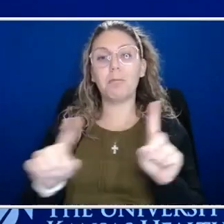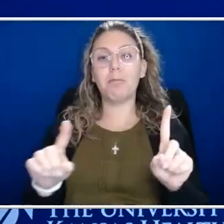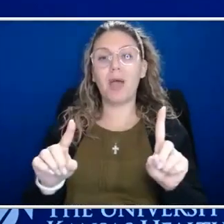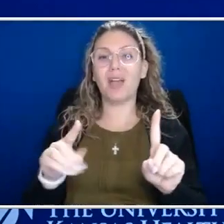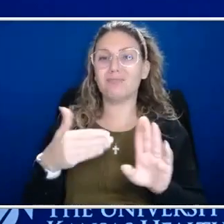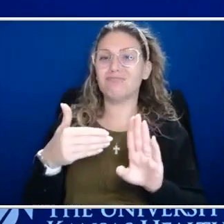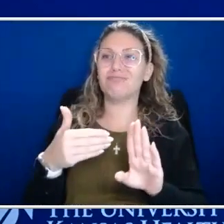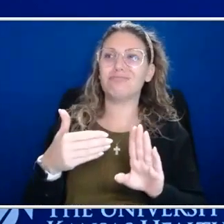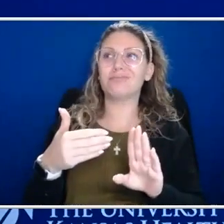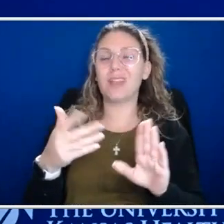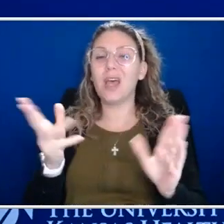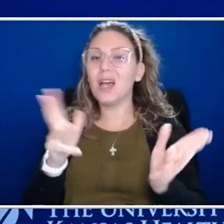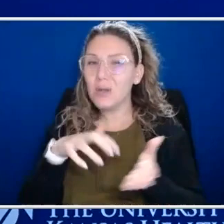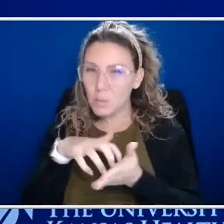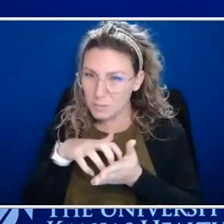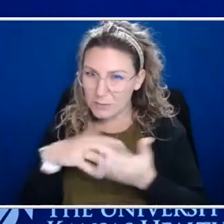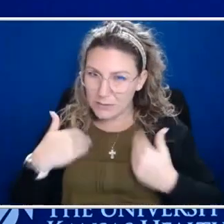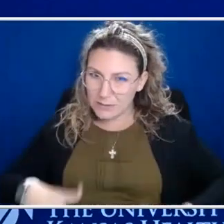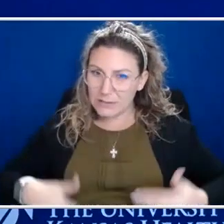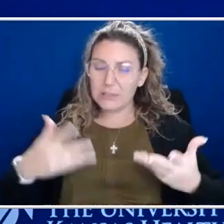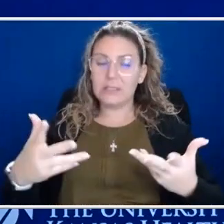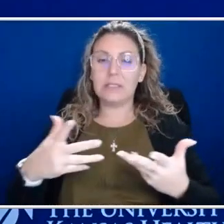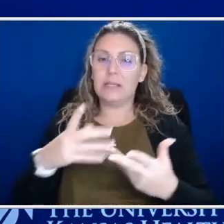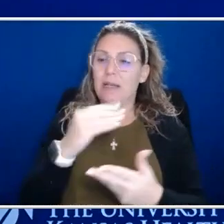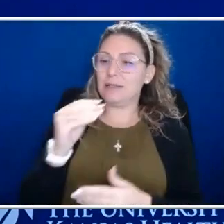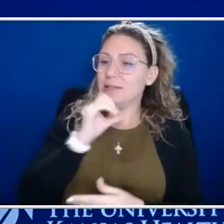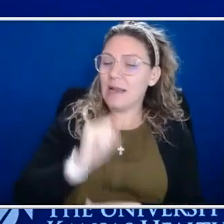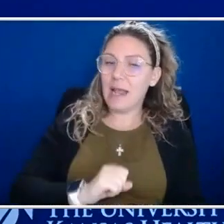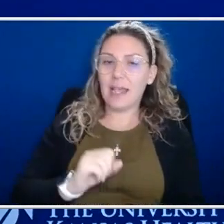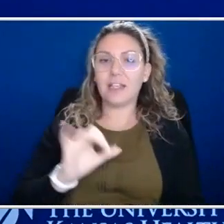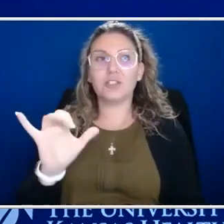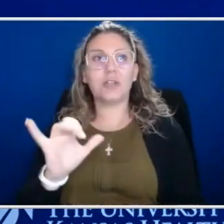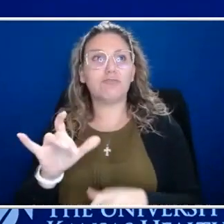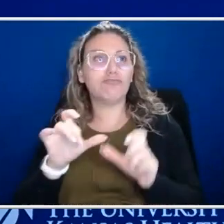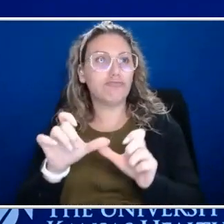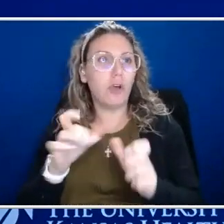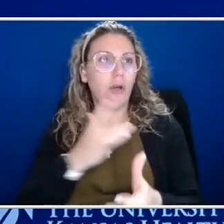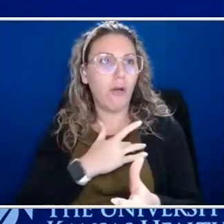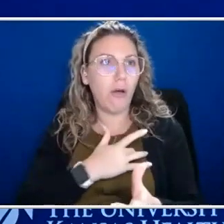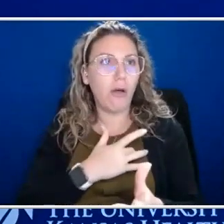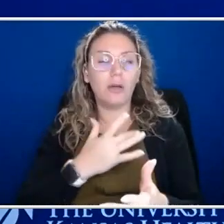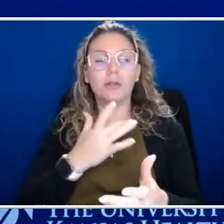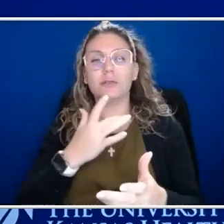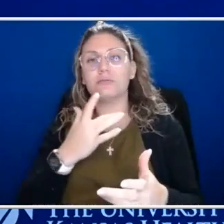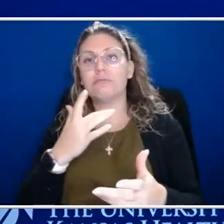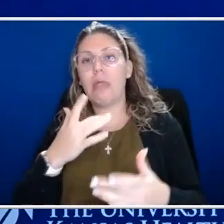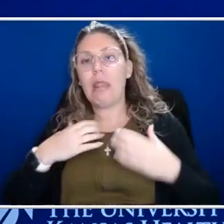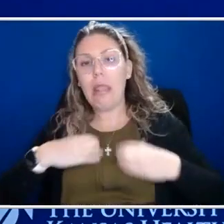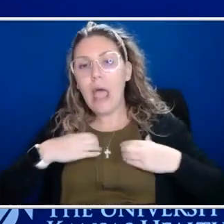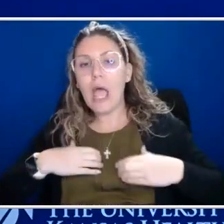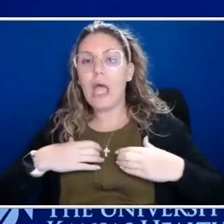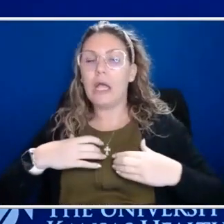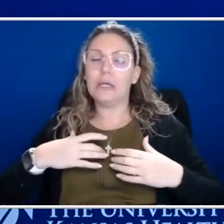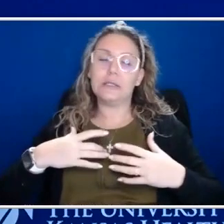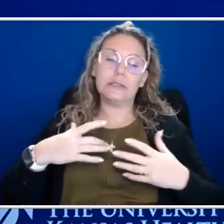but also those people with other issues such as chronic heart disease, chronic lung disease, kidney disease, diabetes. So there are a variety